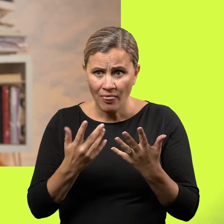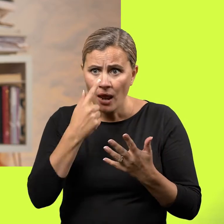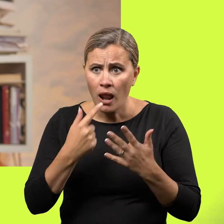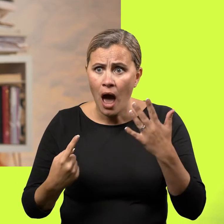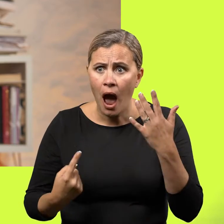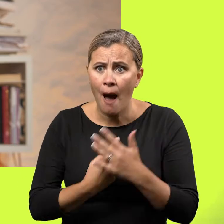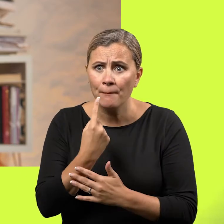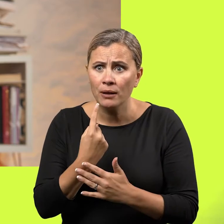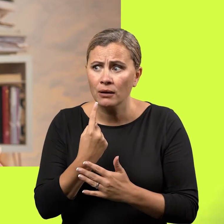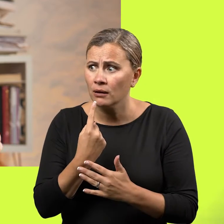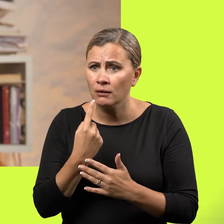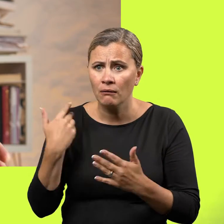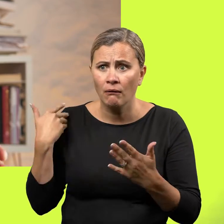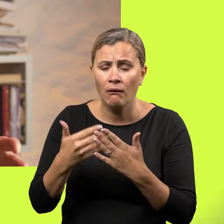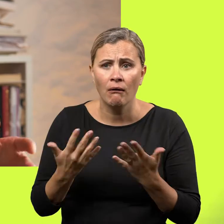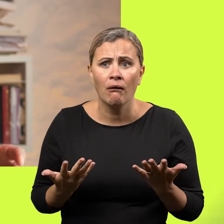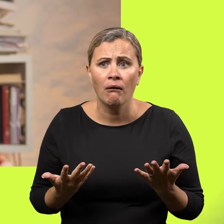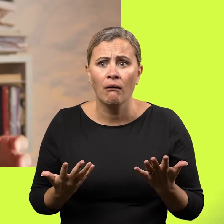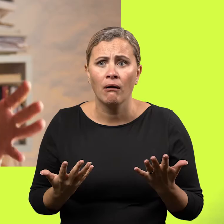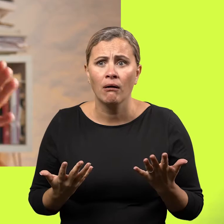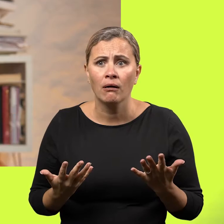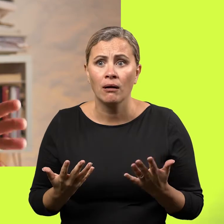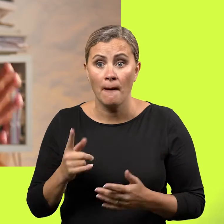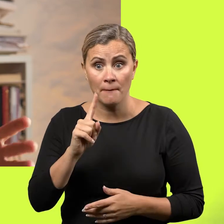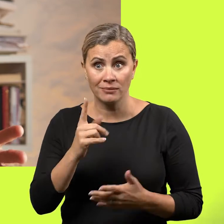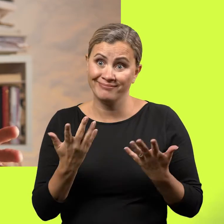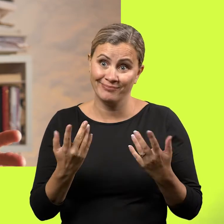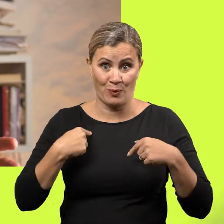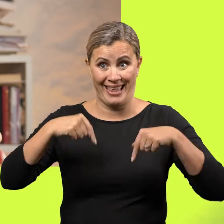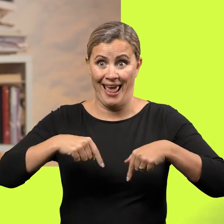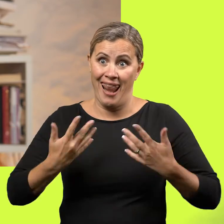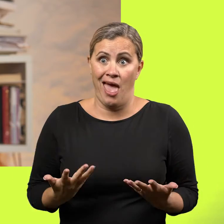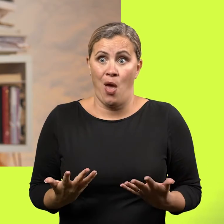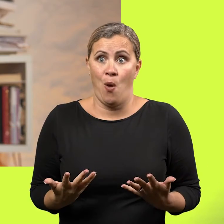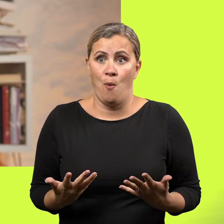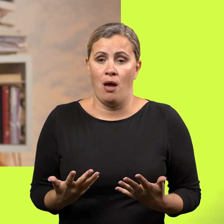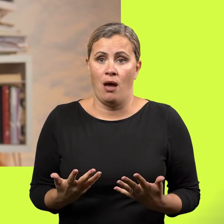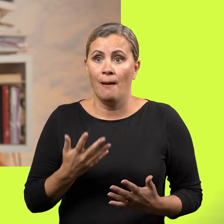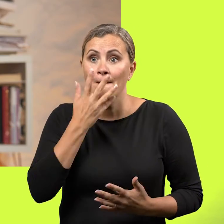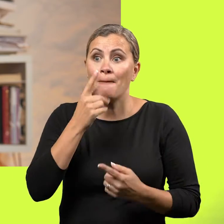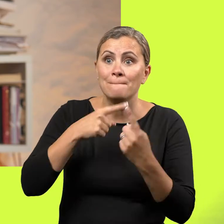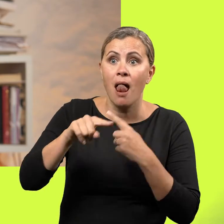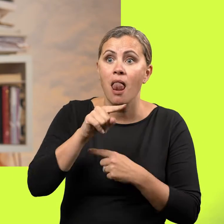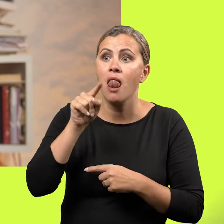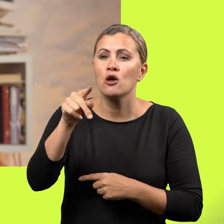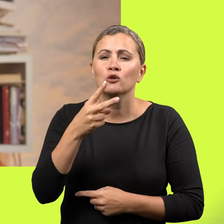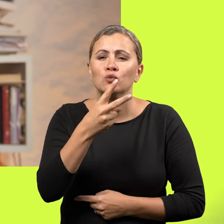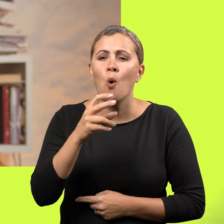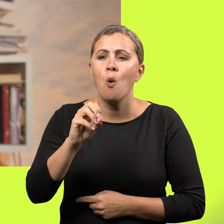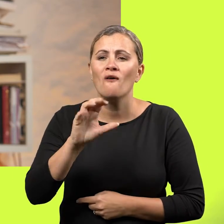any of this could possibly happen? But here we are, and now people in